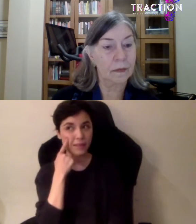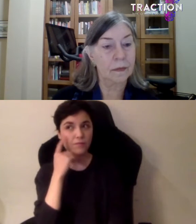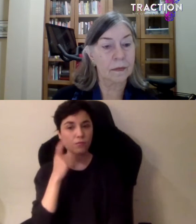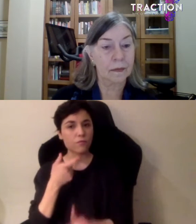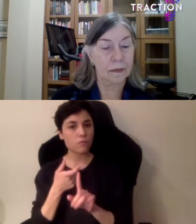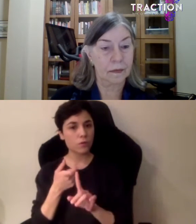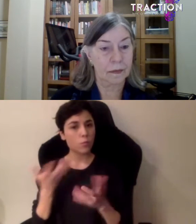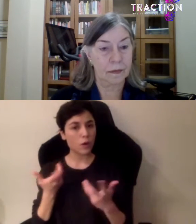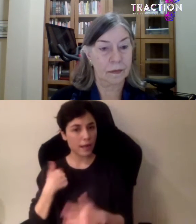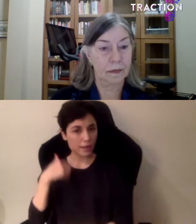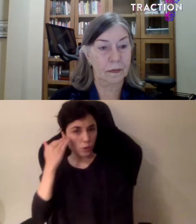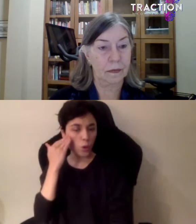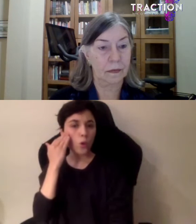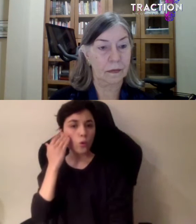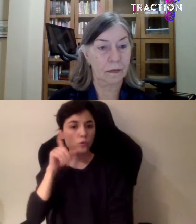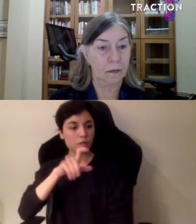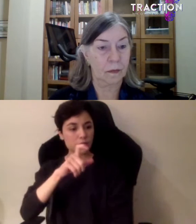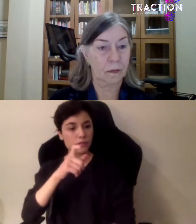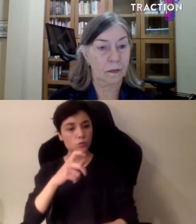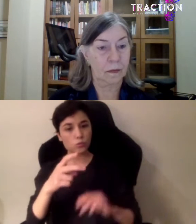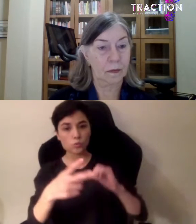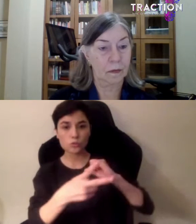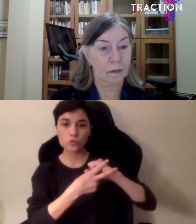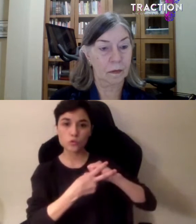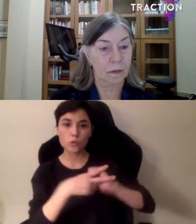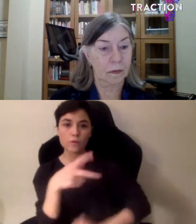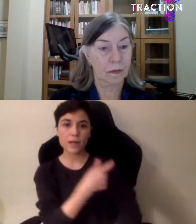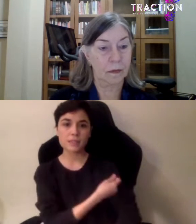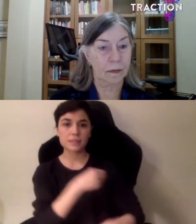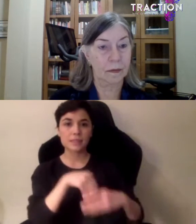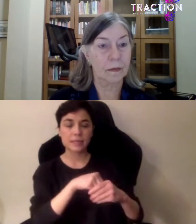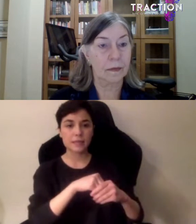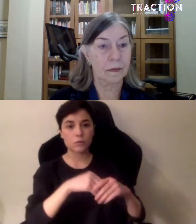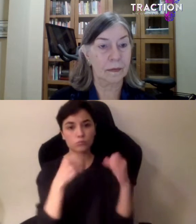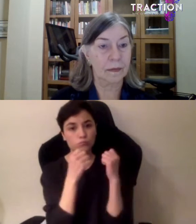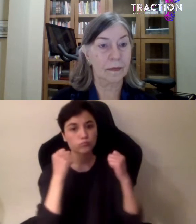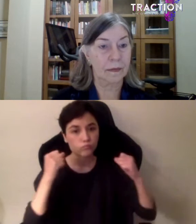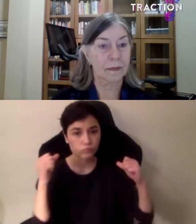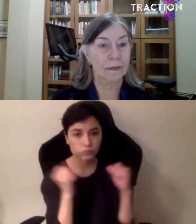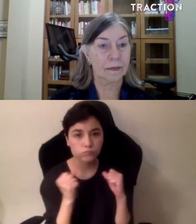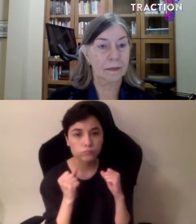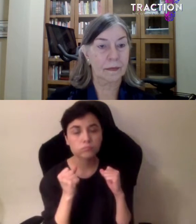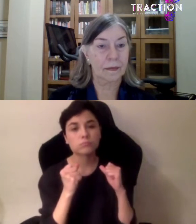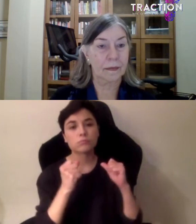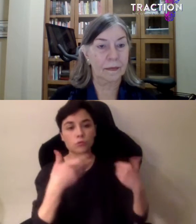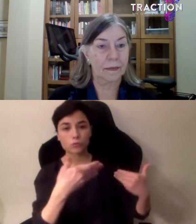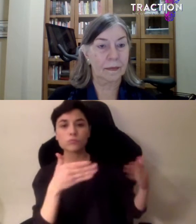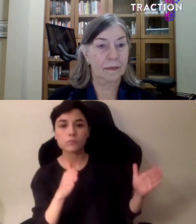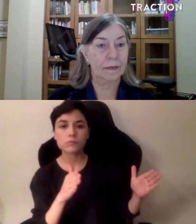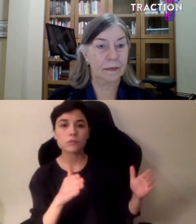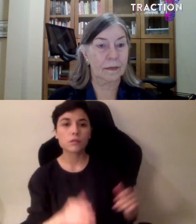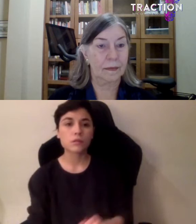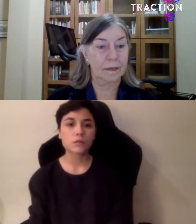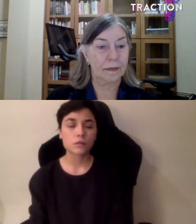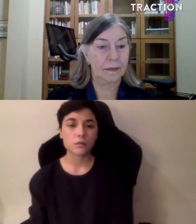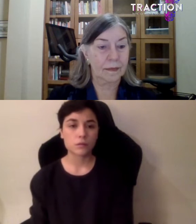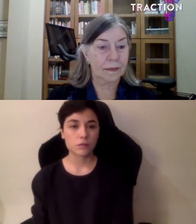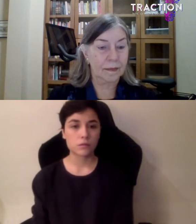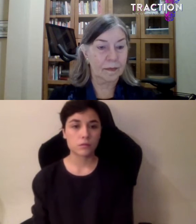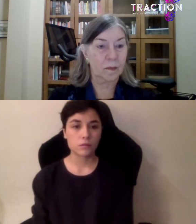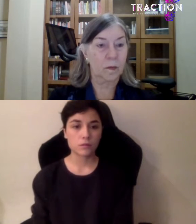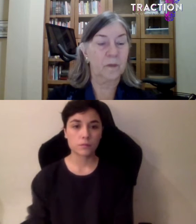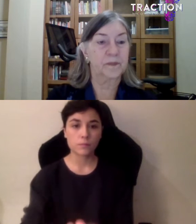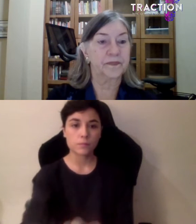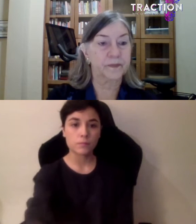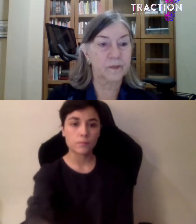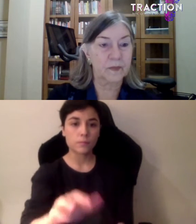and availability issues with that, and so places had to make sure that they had the right freezers and containers for it. And